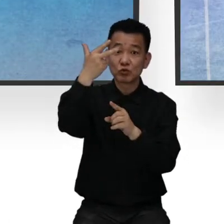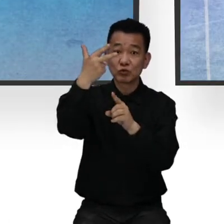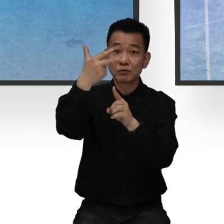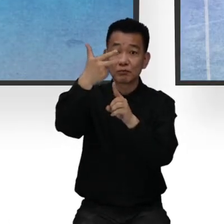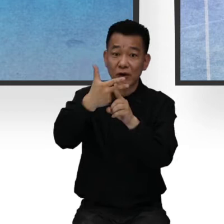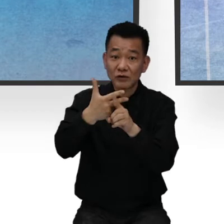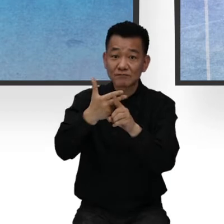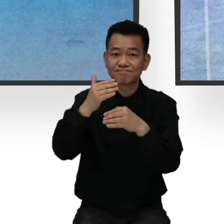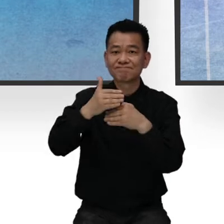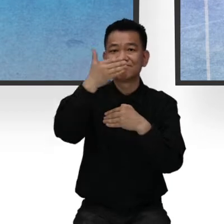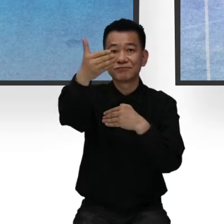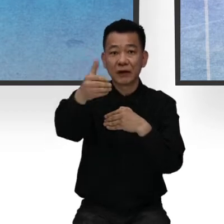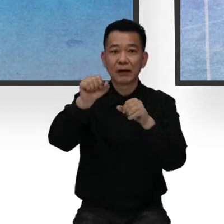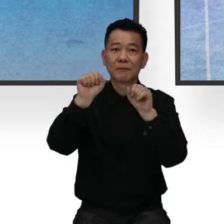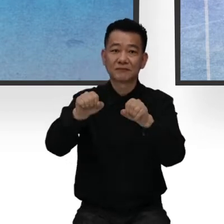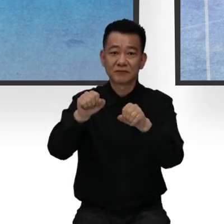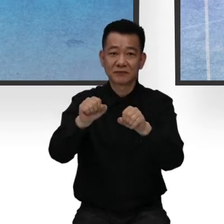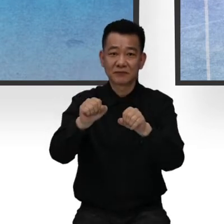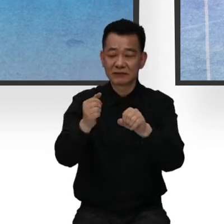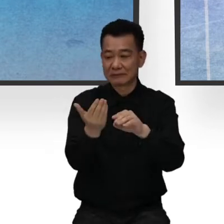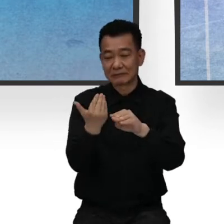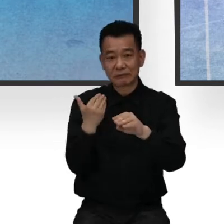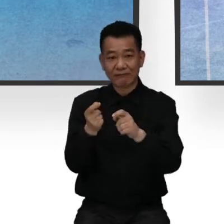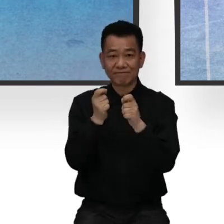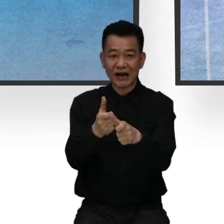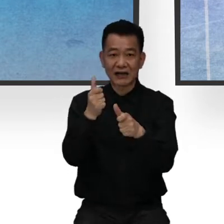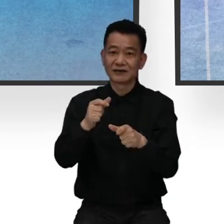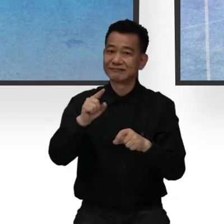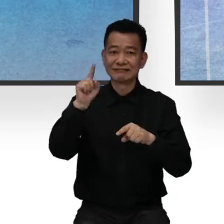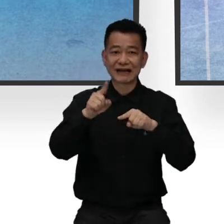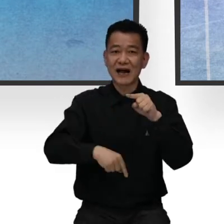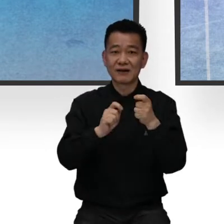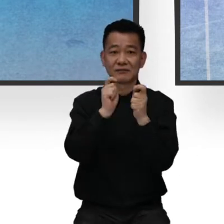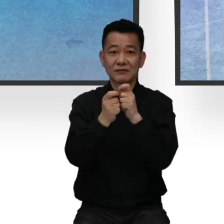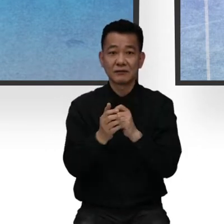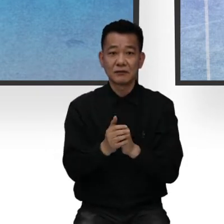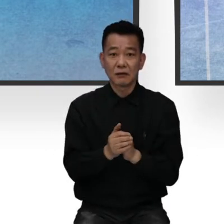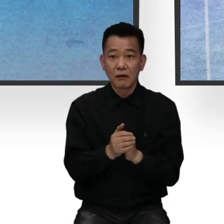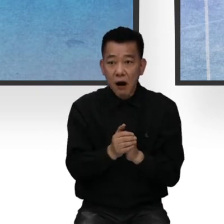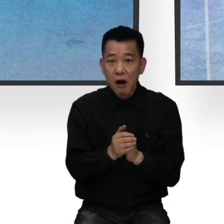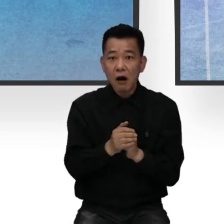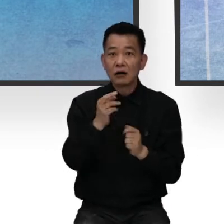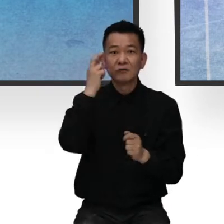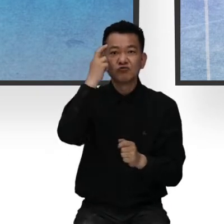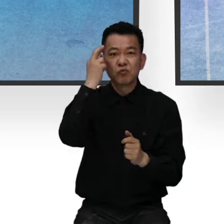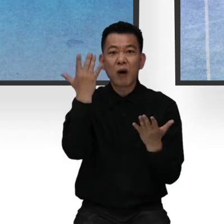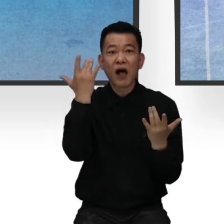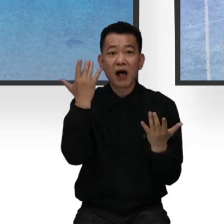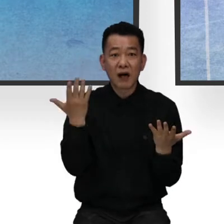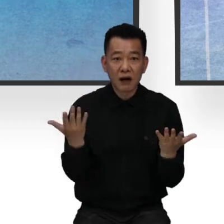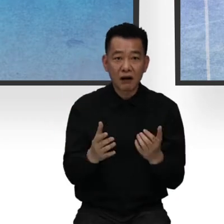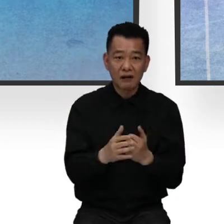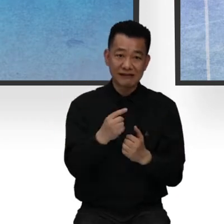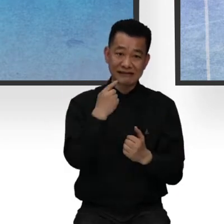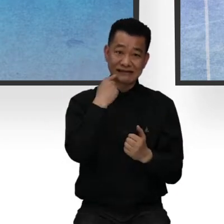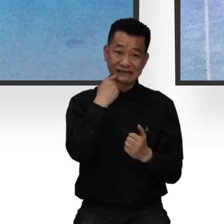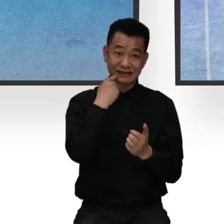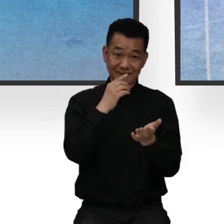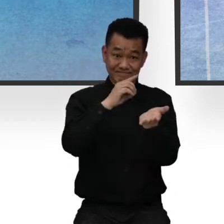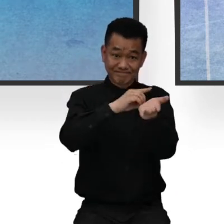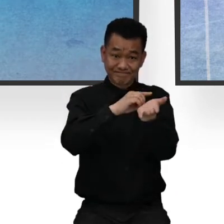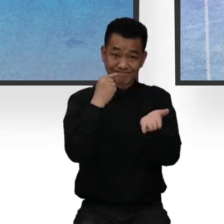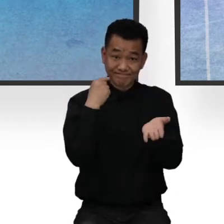dentist says that we can only make an appointment 3 months later. Asking the reason behind it, they said that